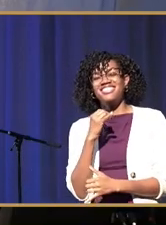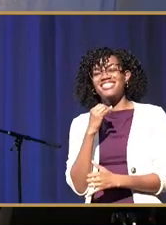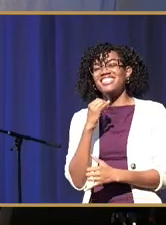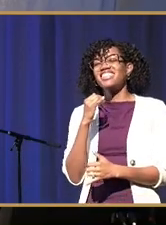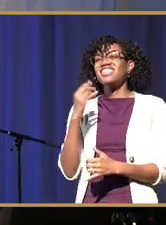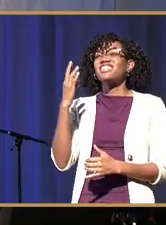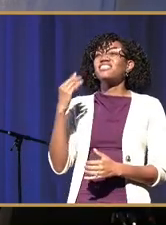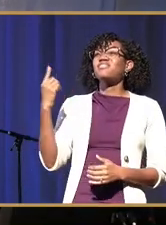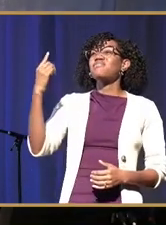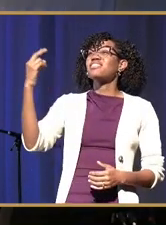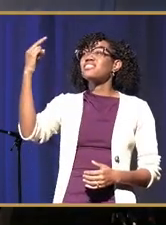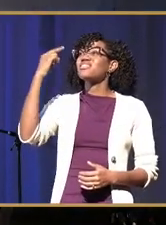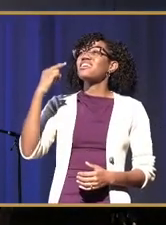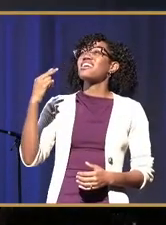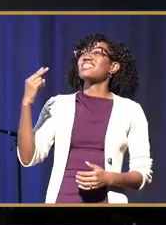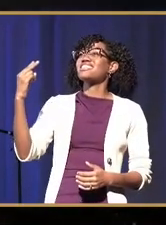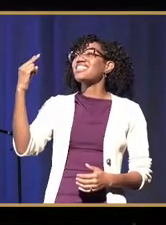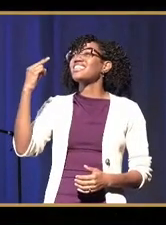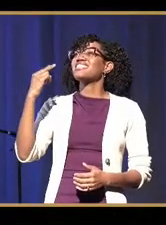Somebody is